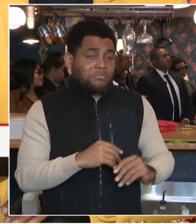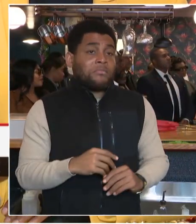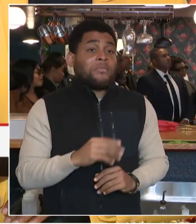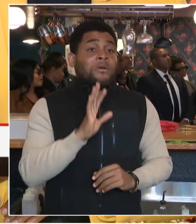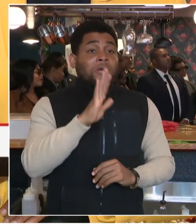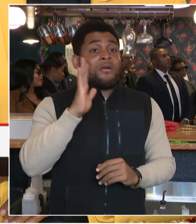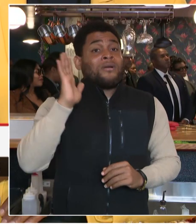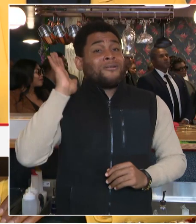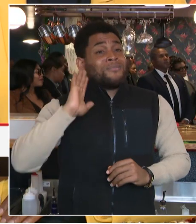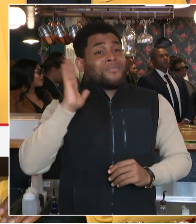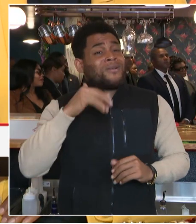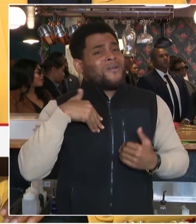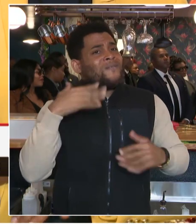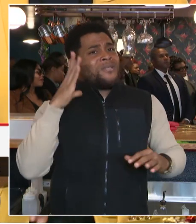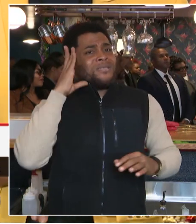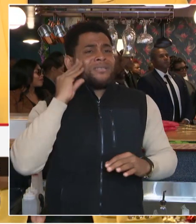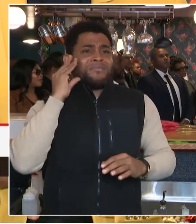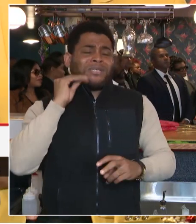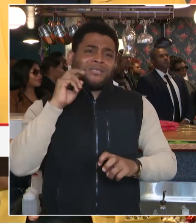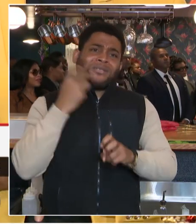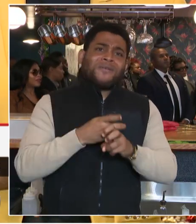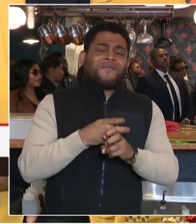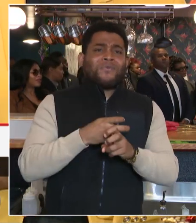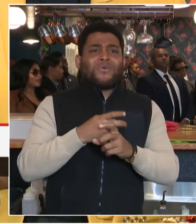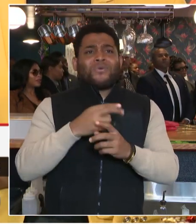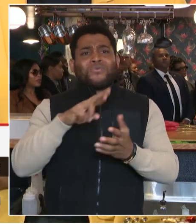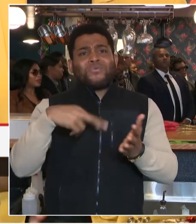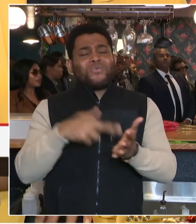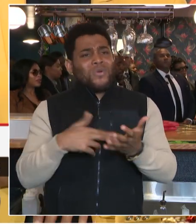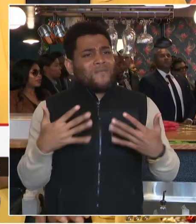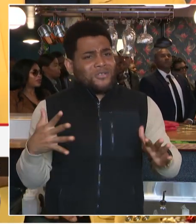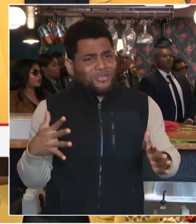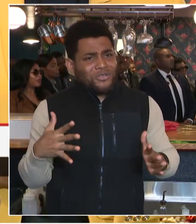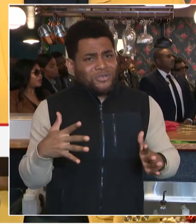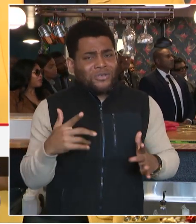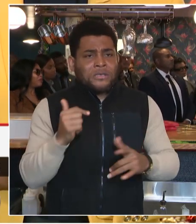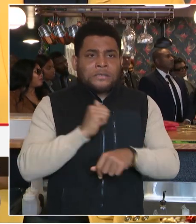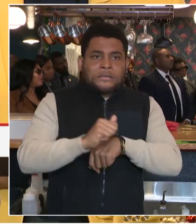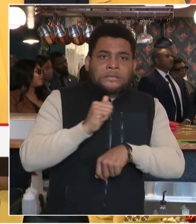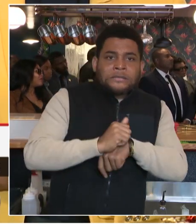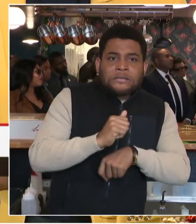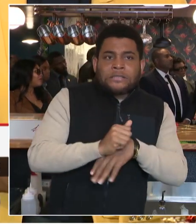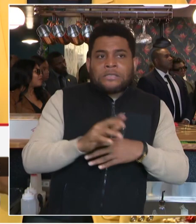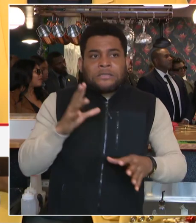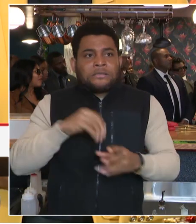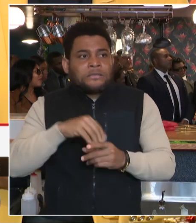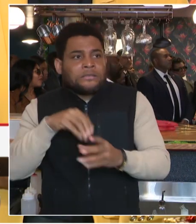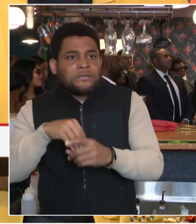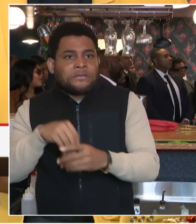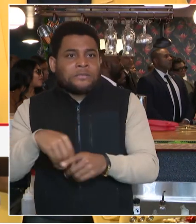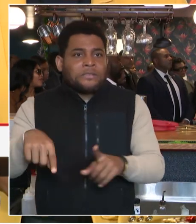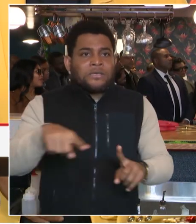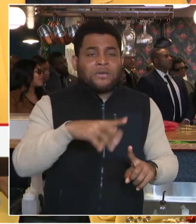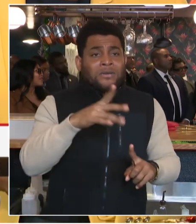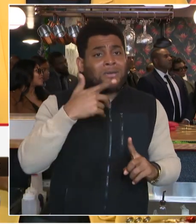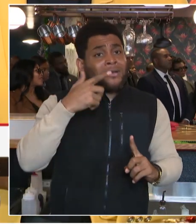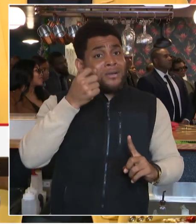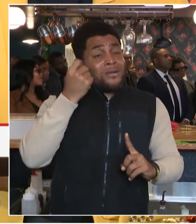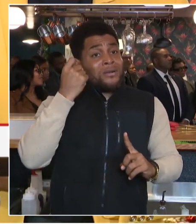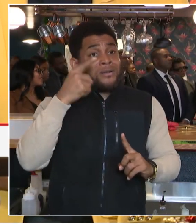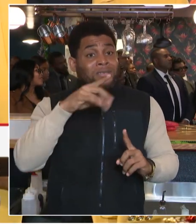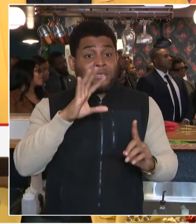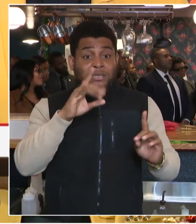team to get things done. I believe very strongly that this is not going to be a distraction to my ability to be able to lead the